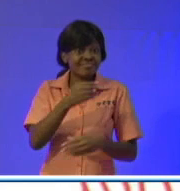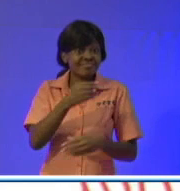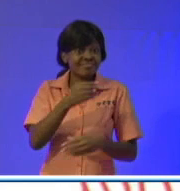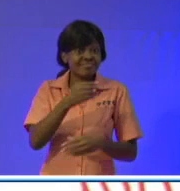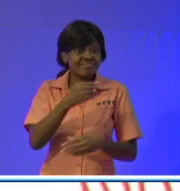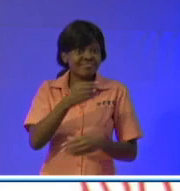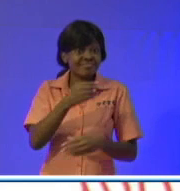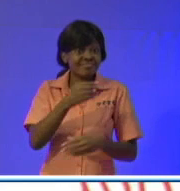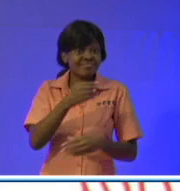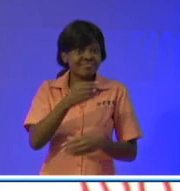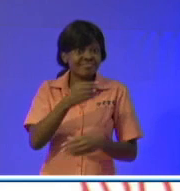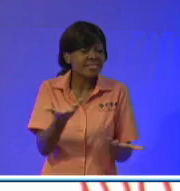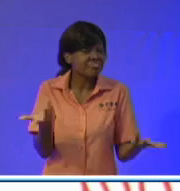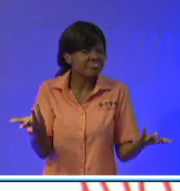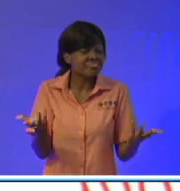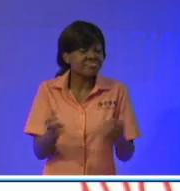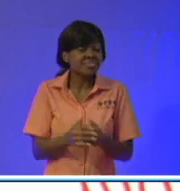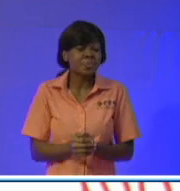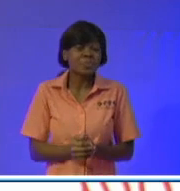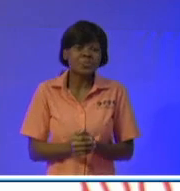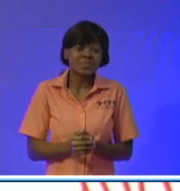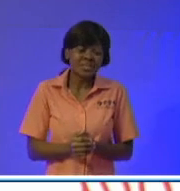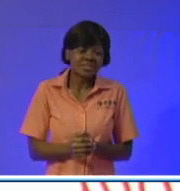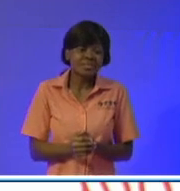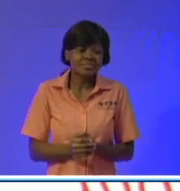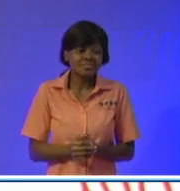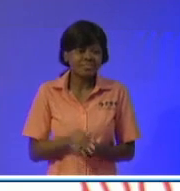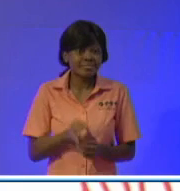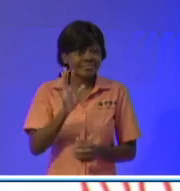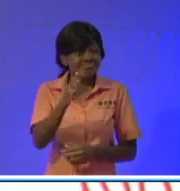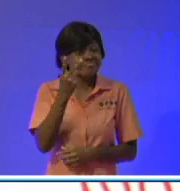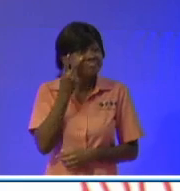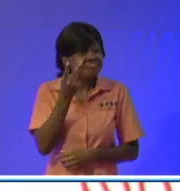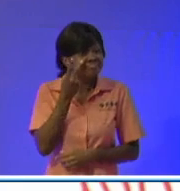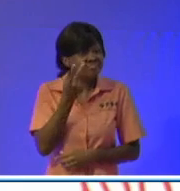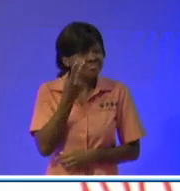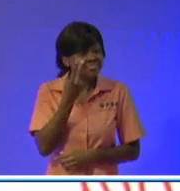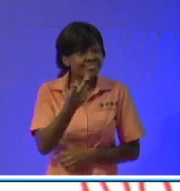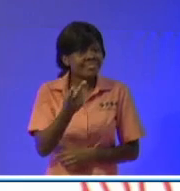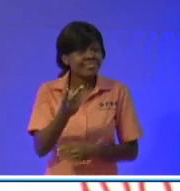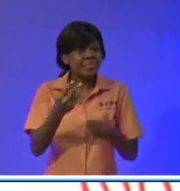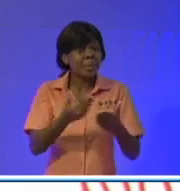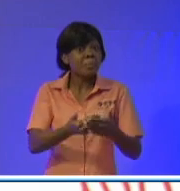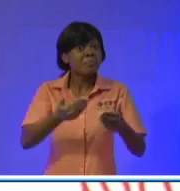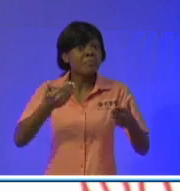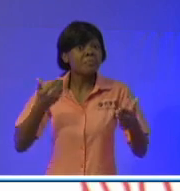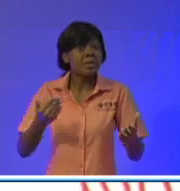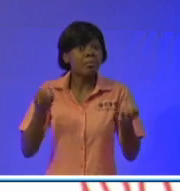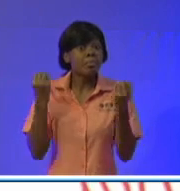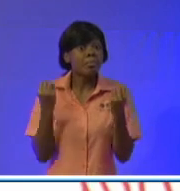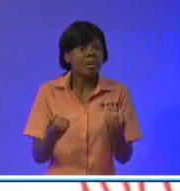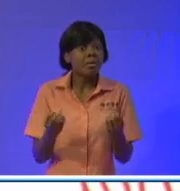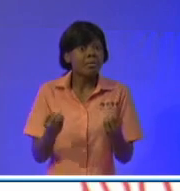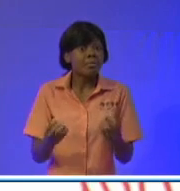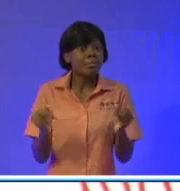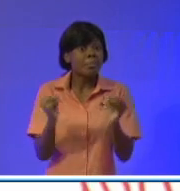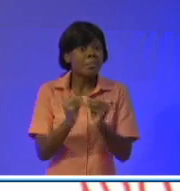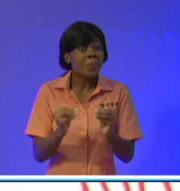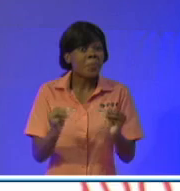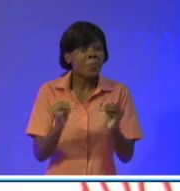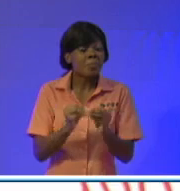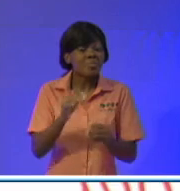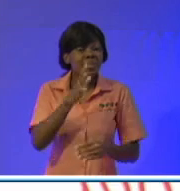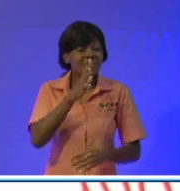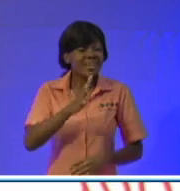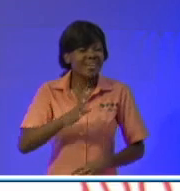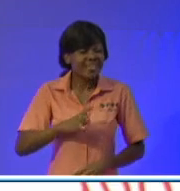the reversal of the maternal deaths that we were seeing prior to this. And for four consecutive years, we achieved what is